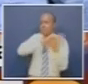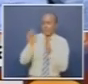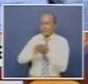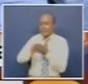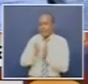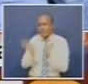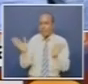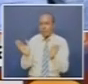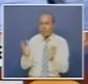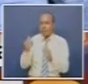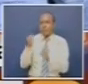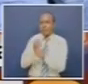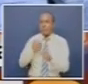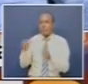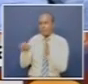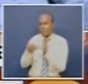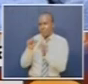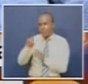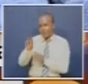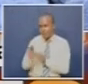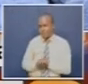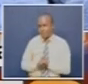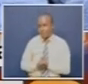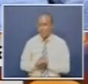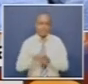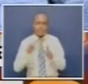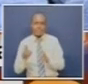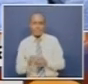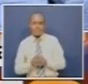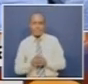and Wiper. Do you have a problem with ODM? These people are not...